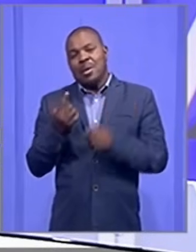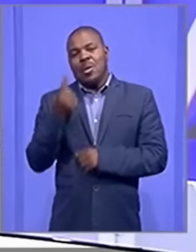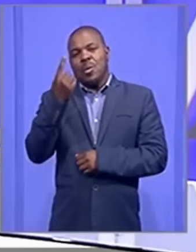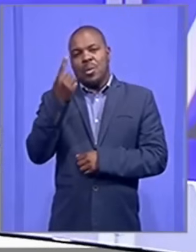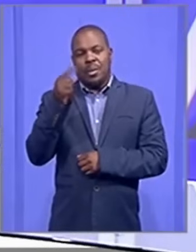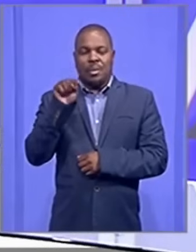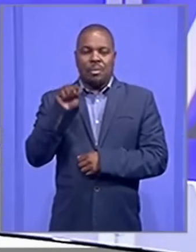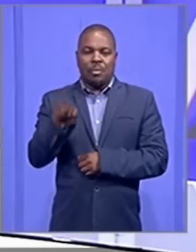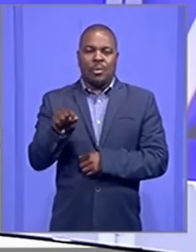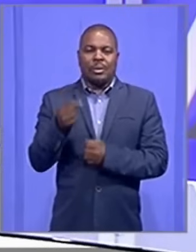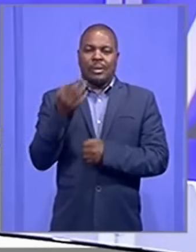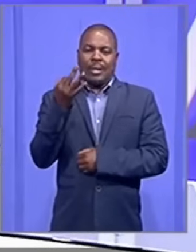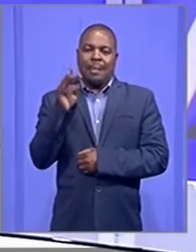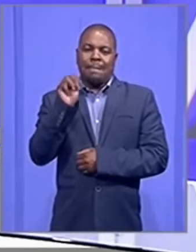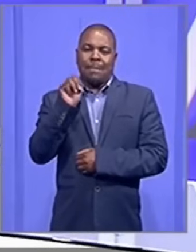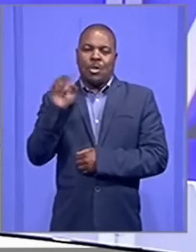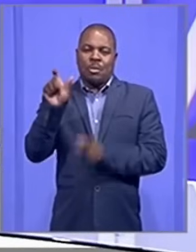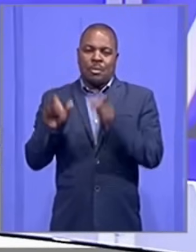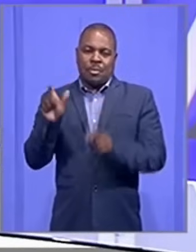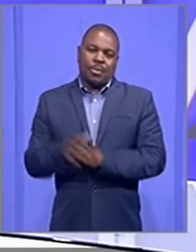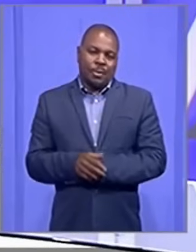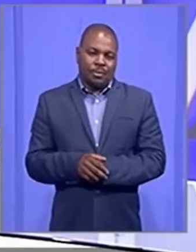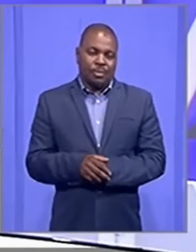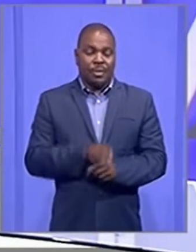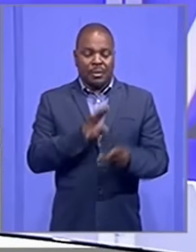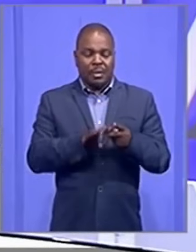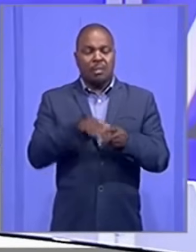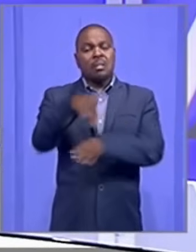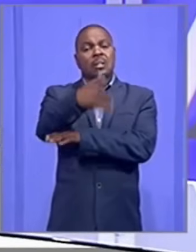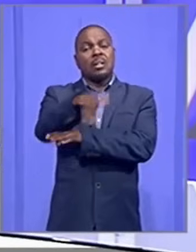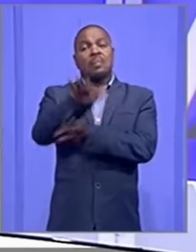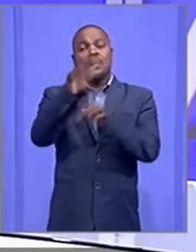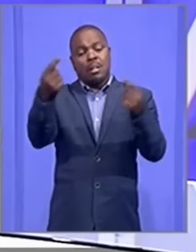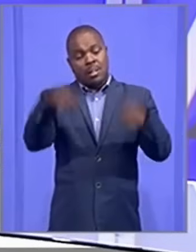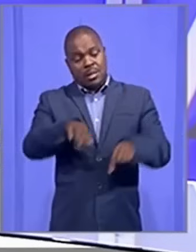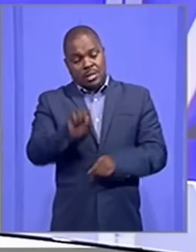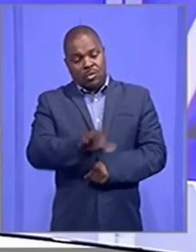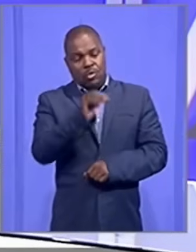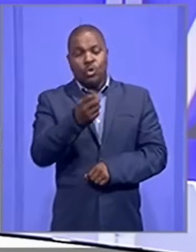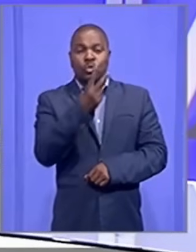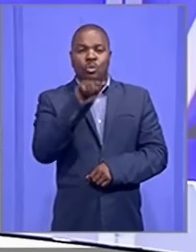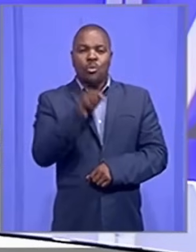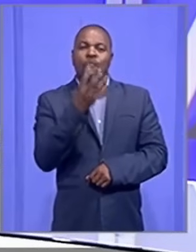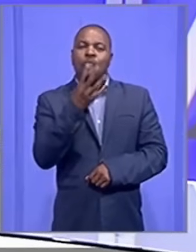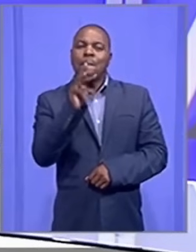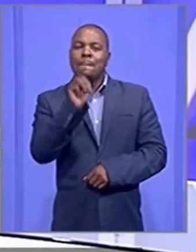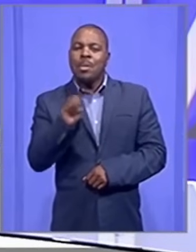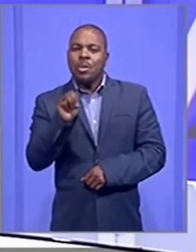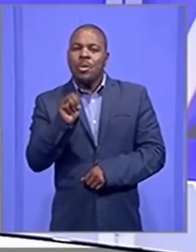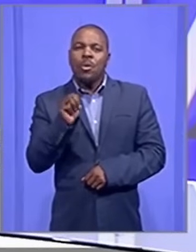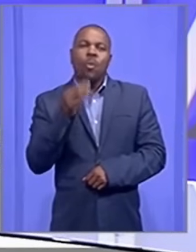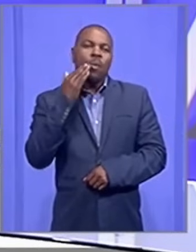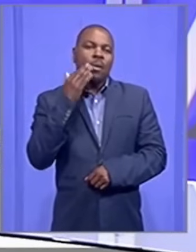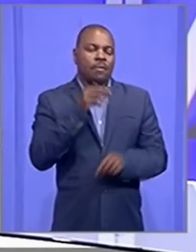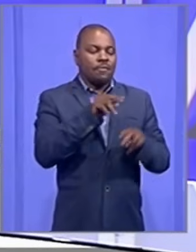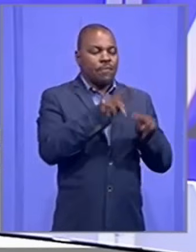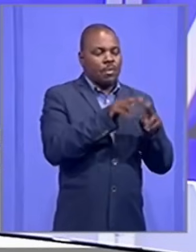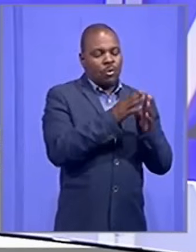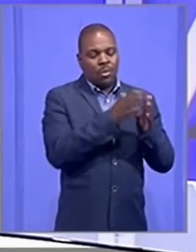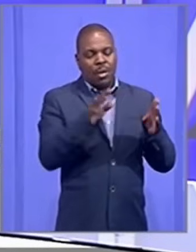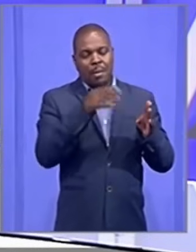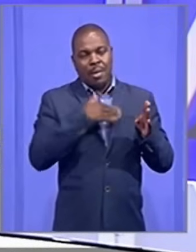o tee ferelwana tharo go badilwe bafaladi ba di milione tse pedi ferelwana nne magareng ga kgwedi ya February le